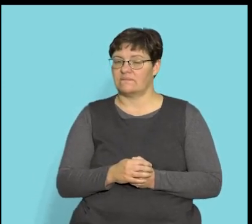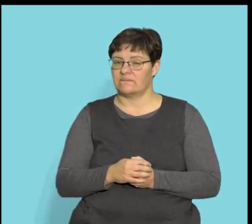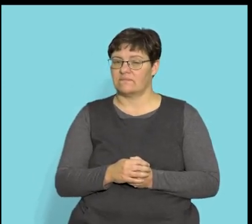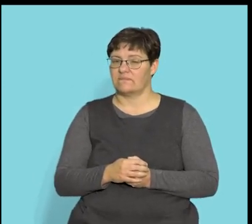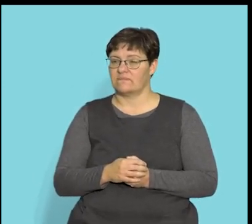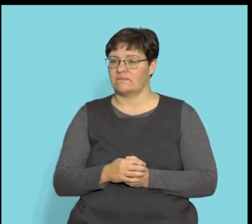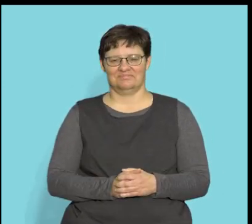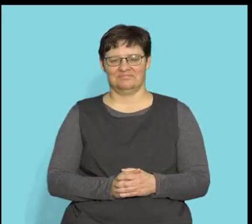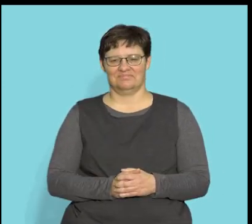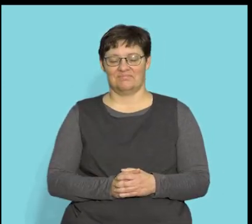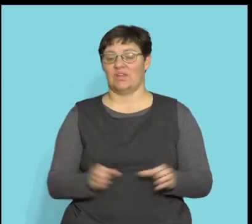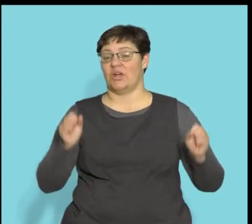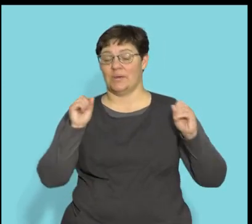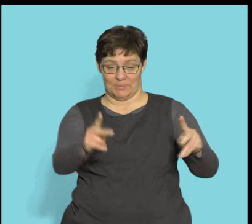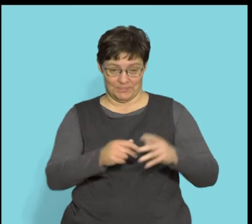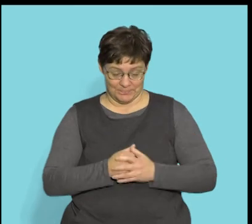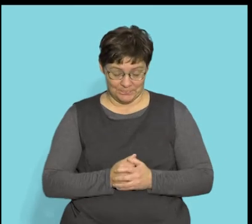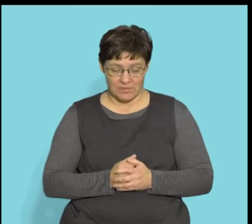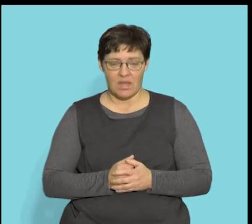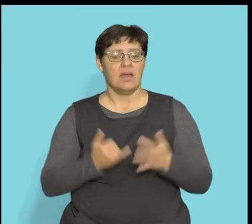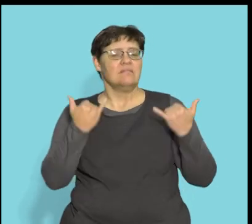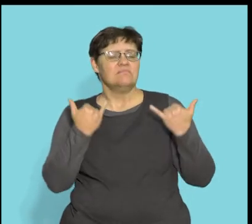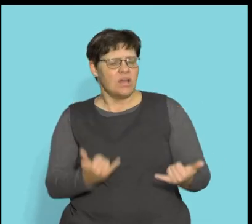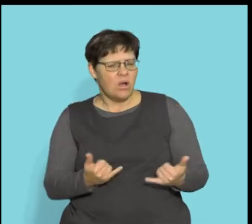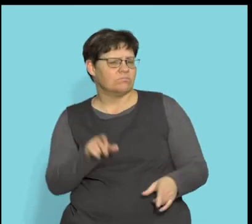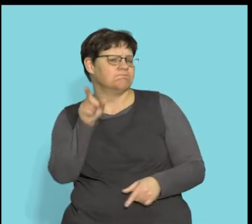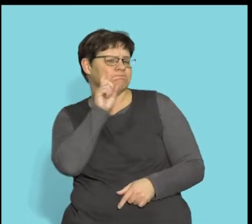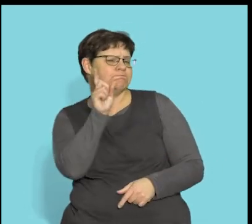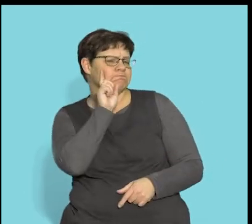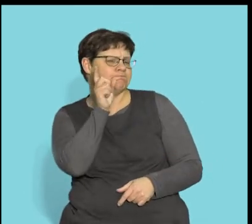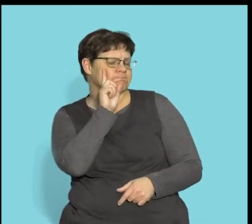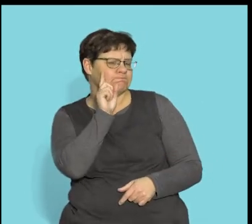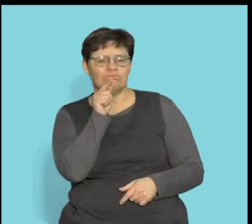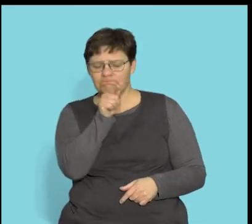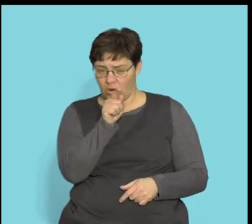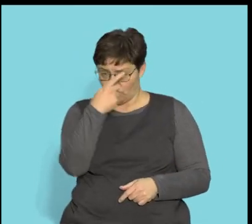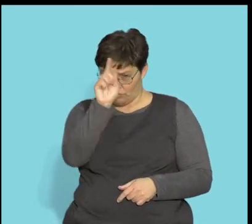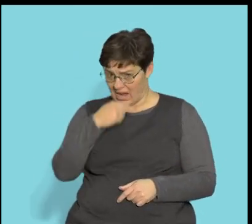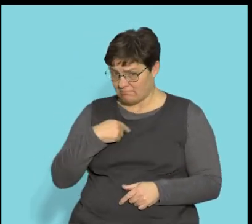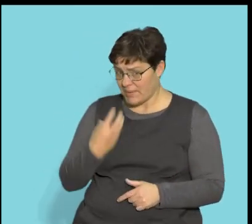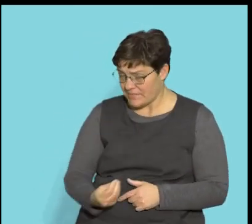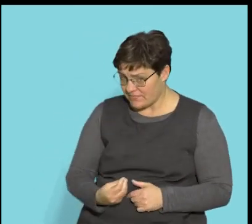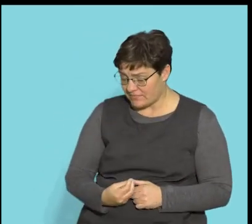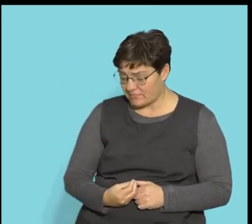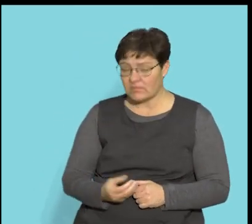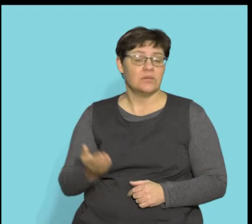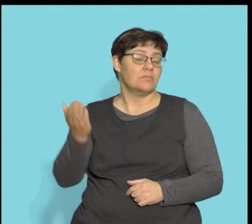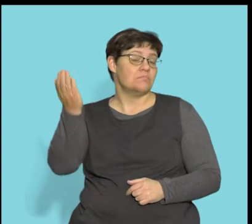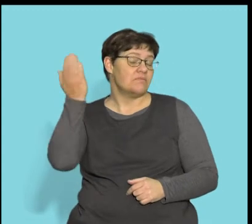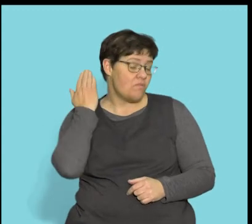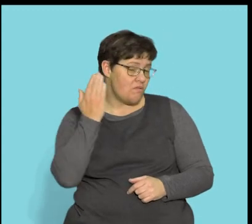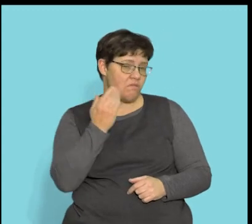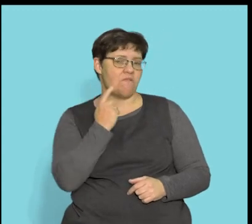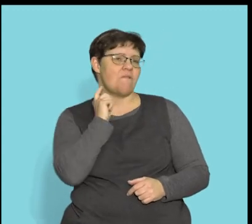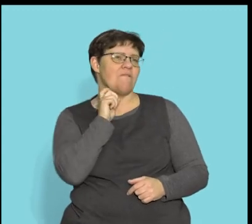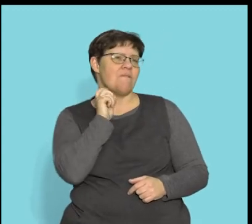cubed. Great, guys. So we are now going to test to see if we are right. So previously,